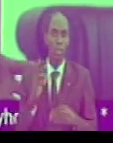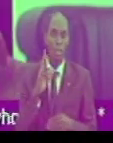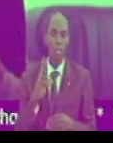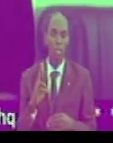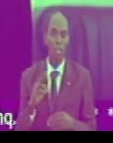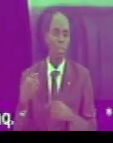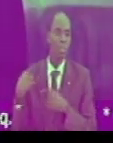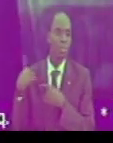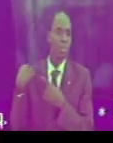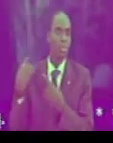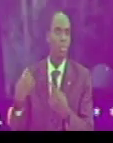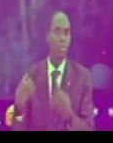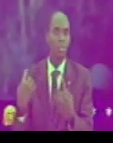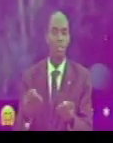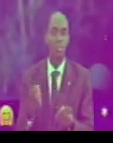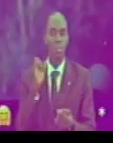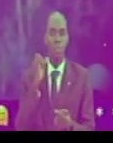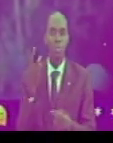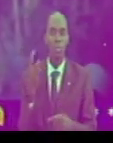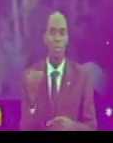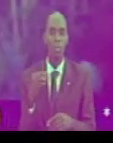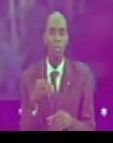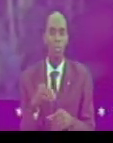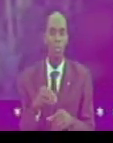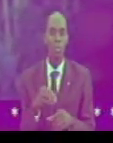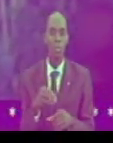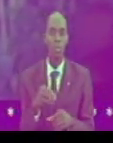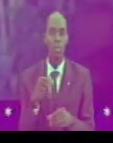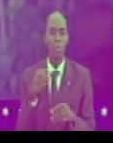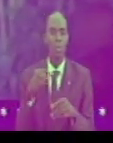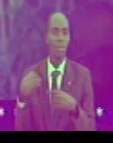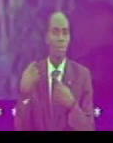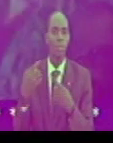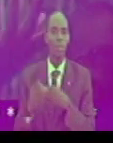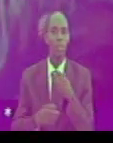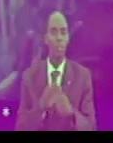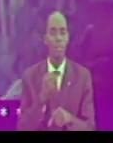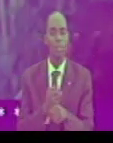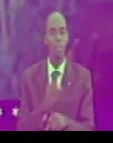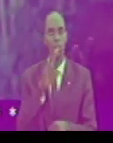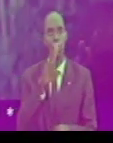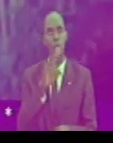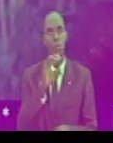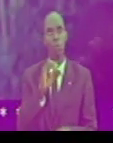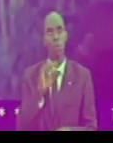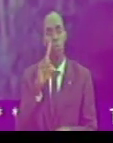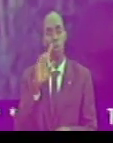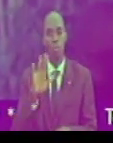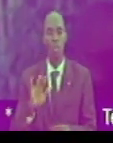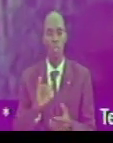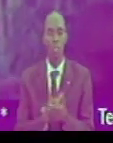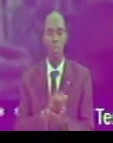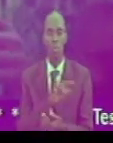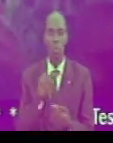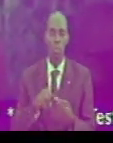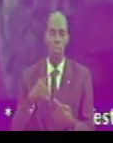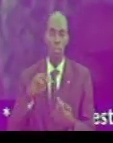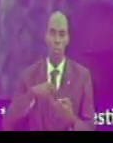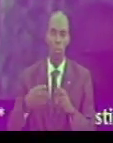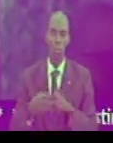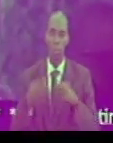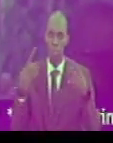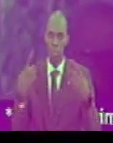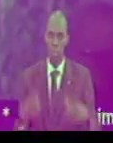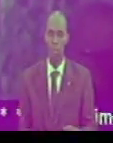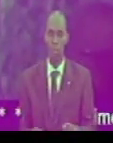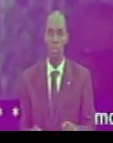2015. That was when this started. So I've been having this. Even when I go out for evangelism, like it will just be